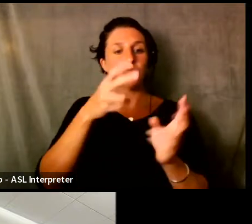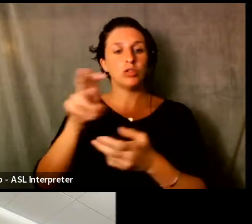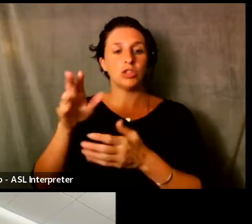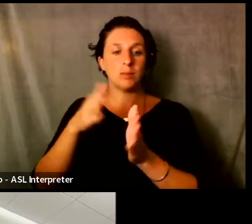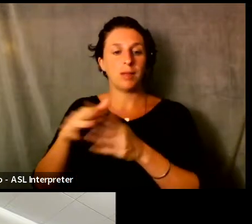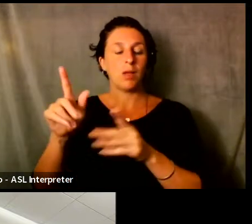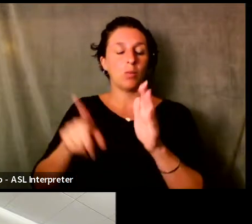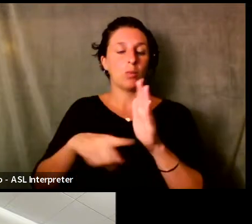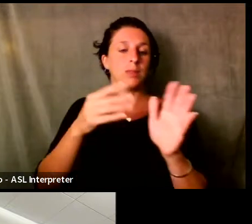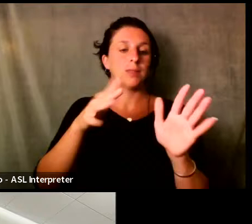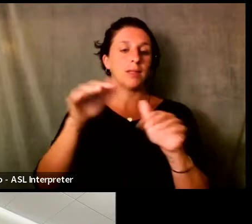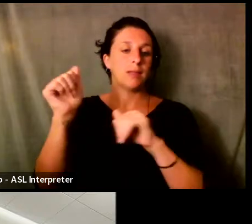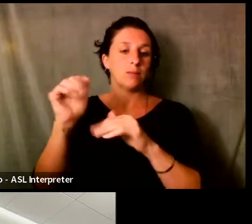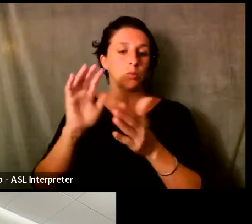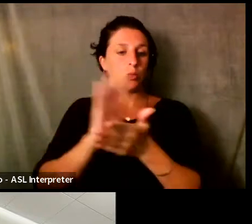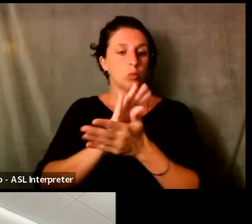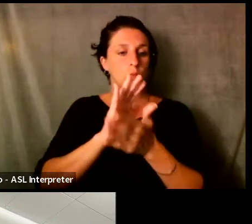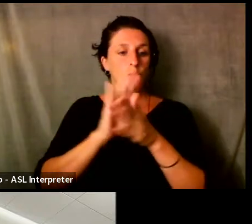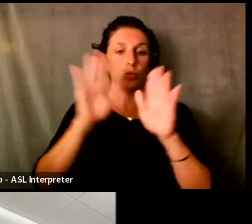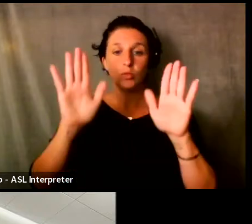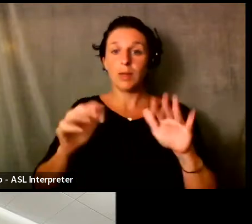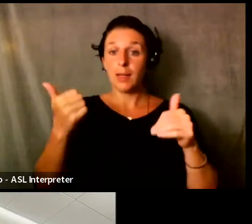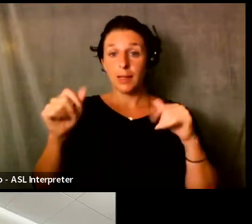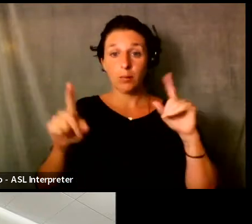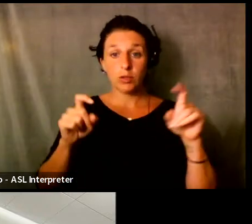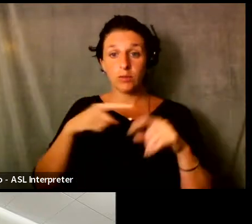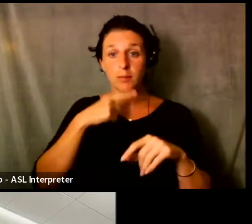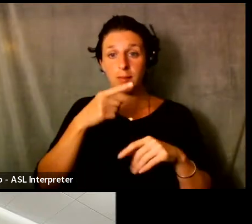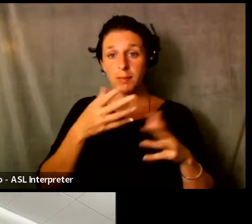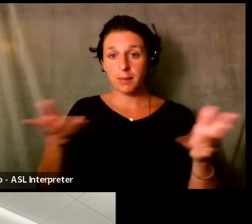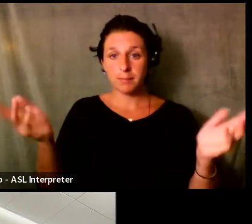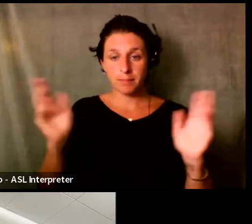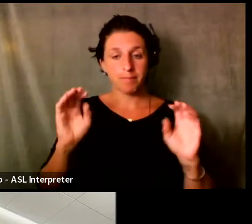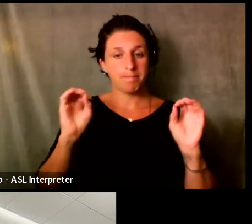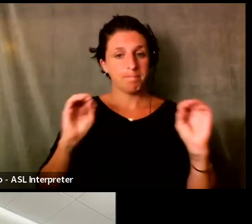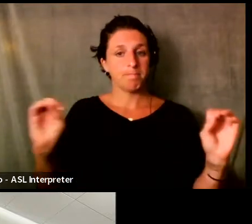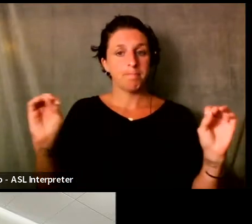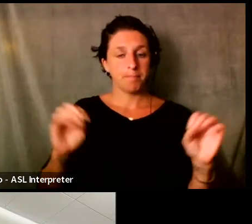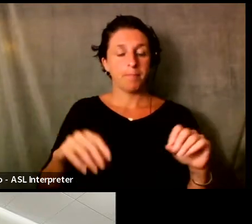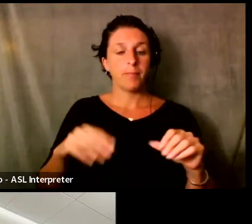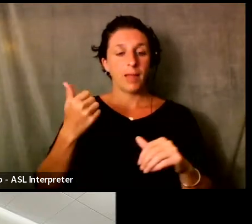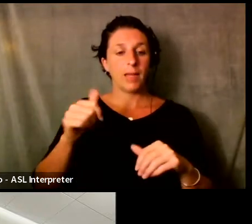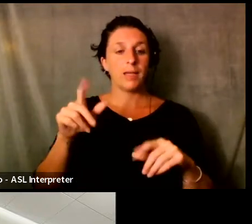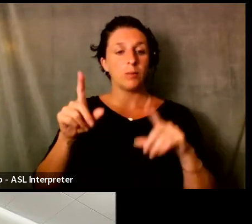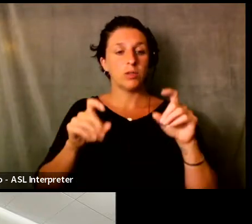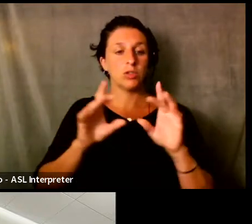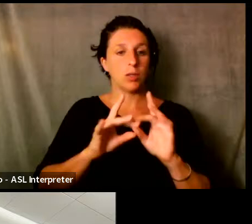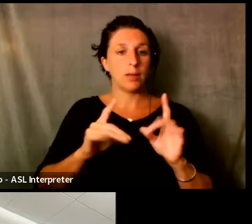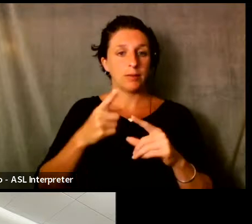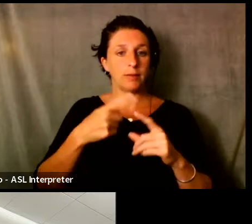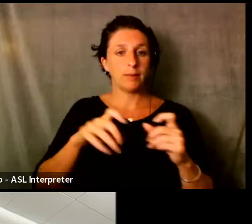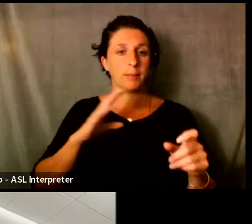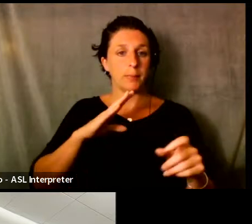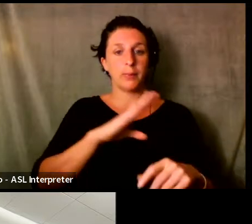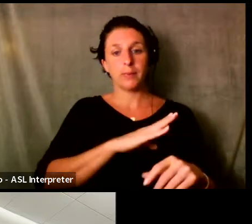leave the school. Great, any questions from the public? There are none. Thank you. Any questions or comments from the board?